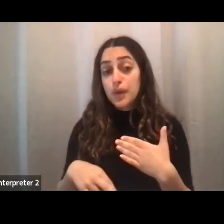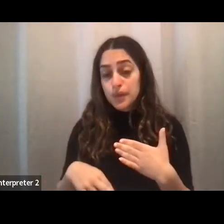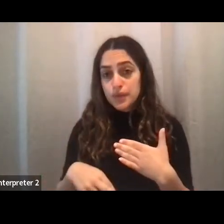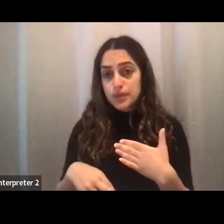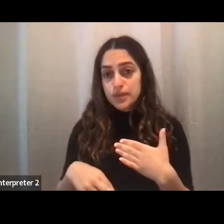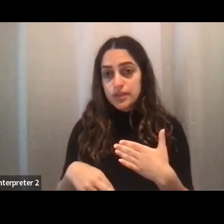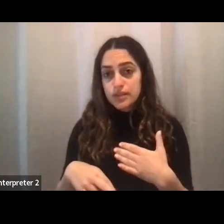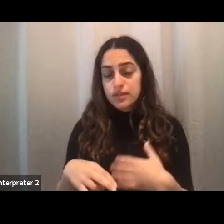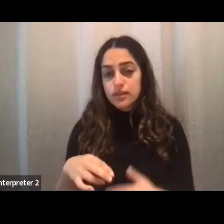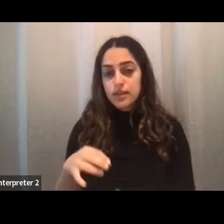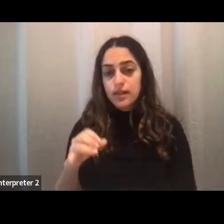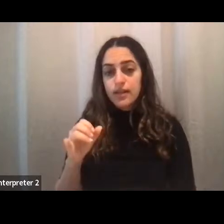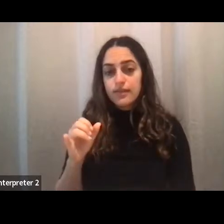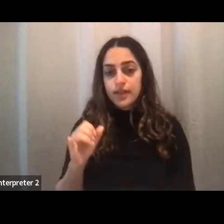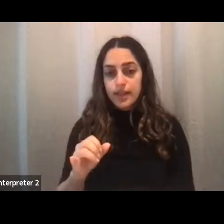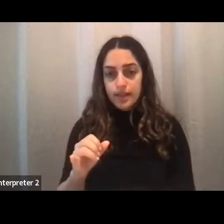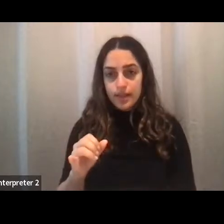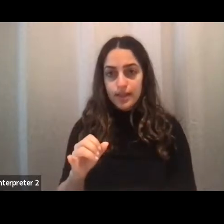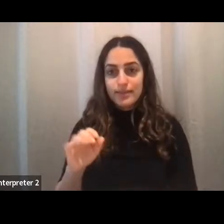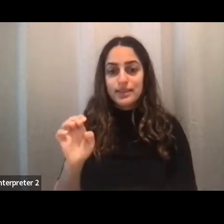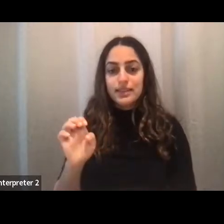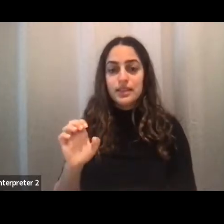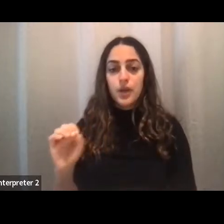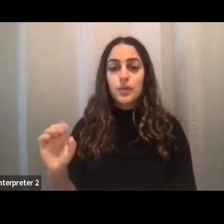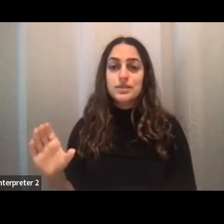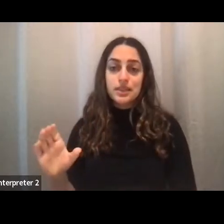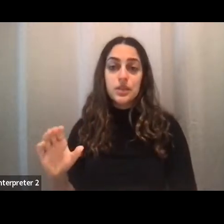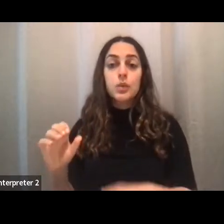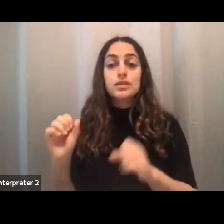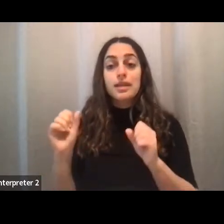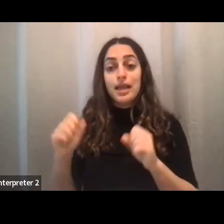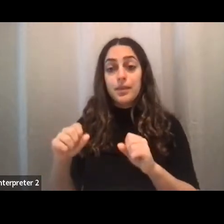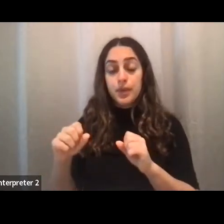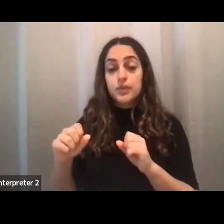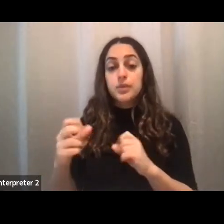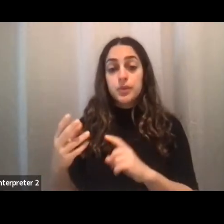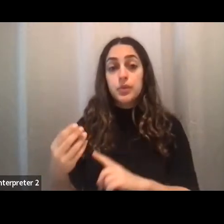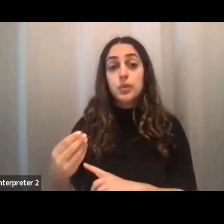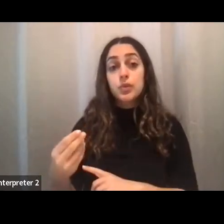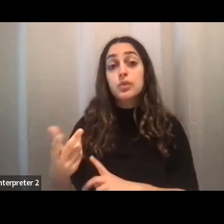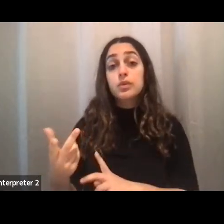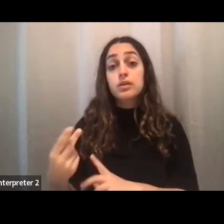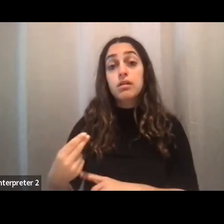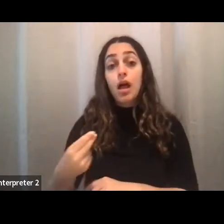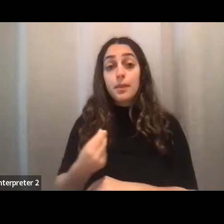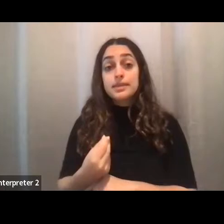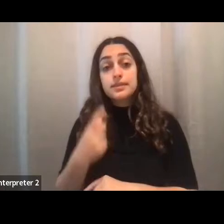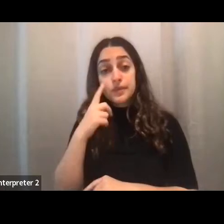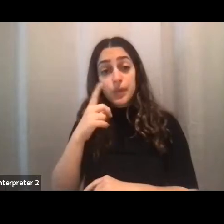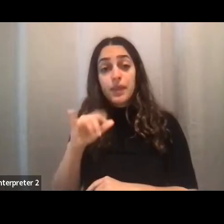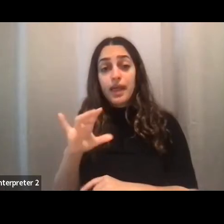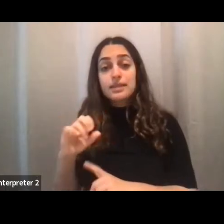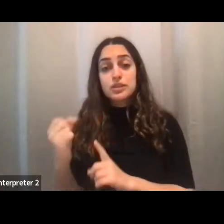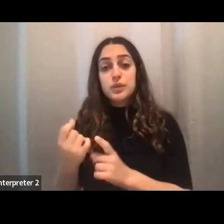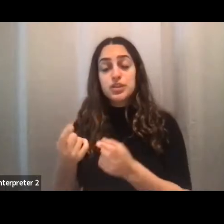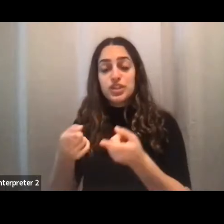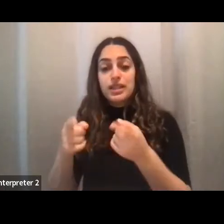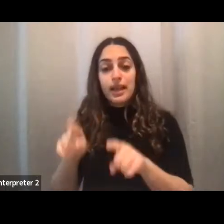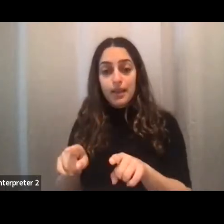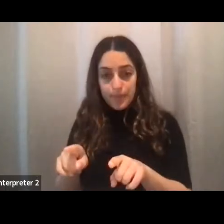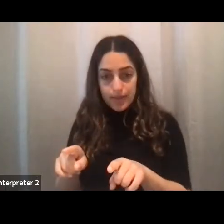and that the eeoc was able to compensate me for the situation that took place